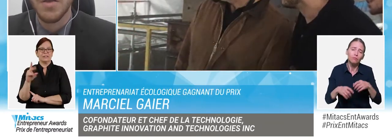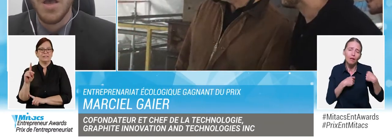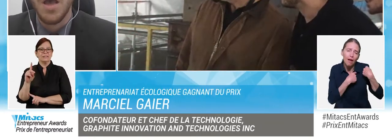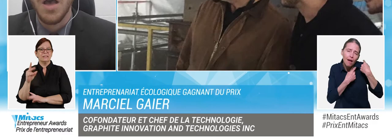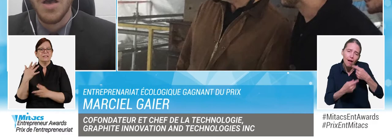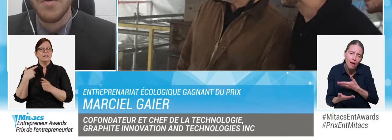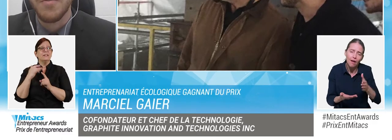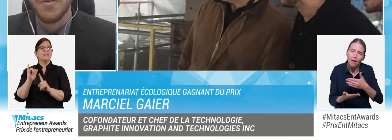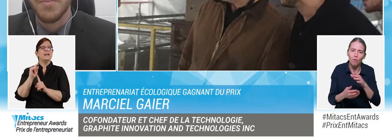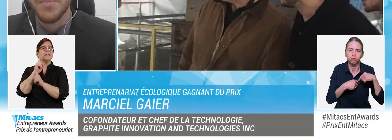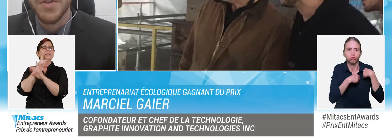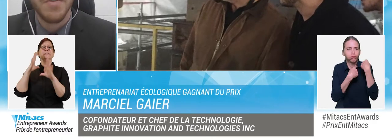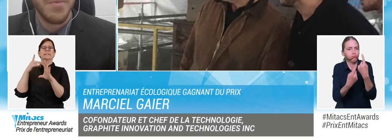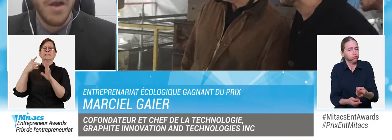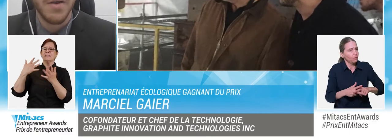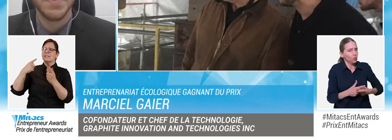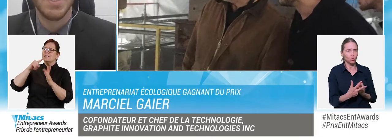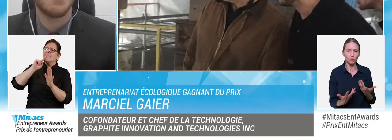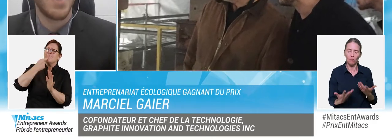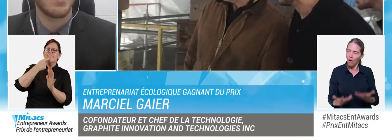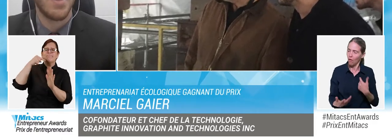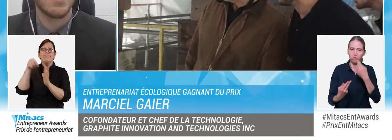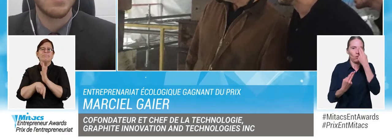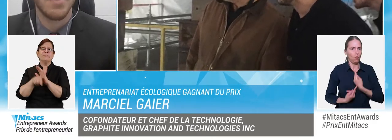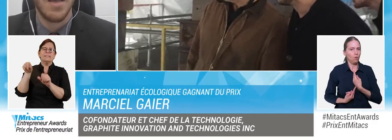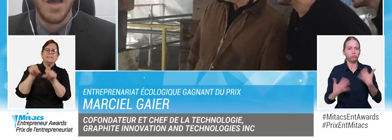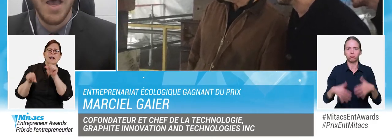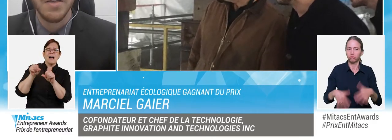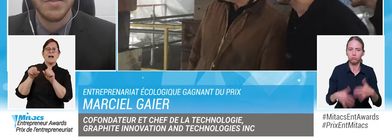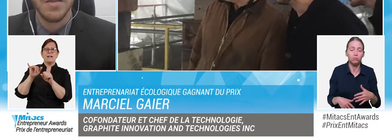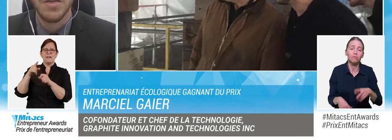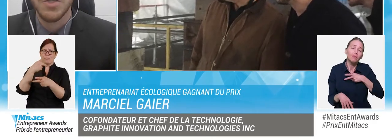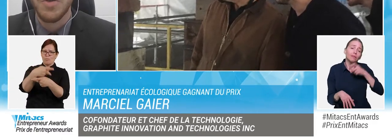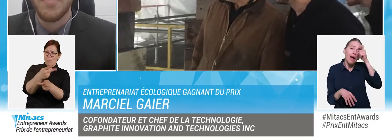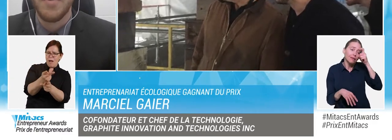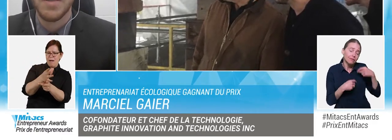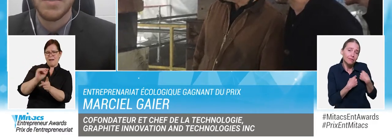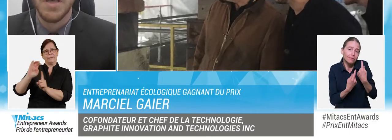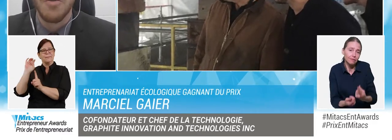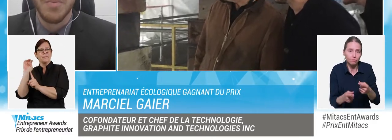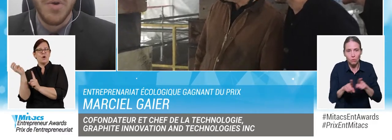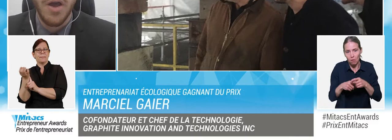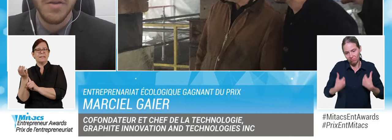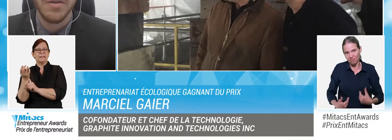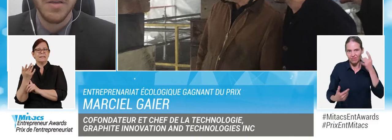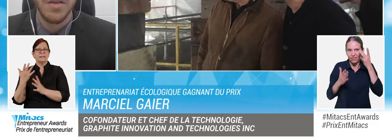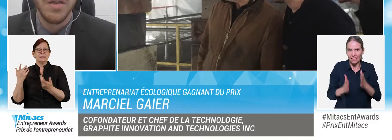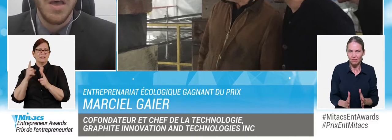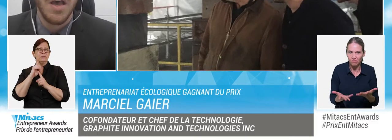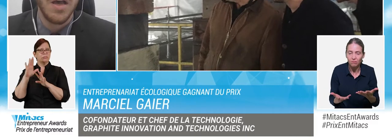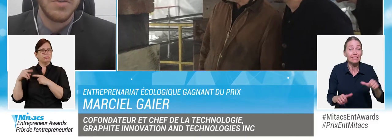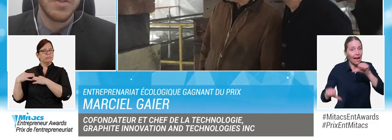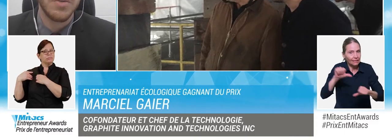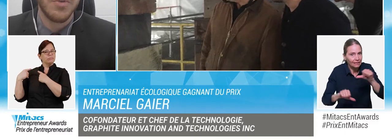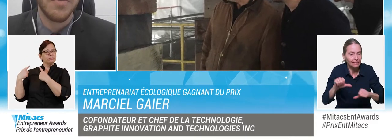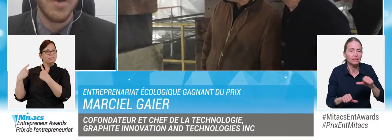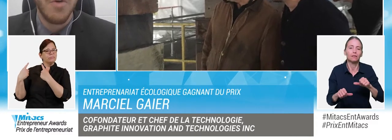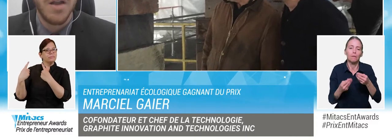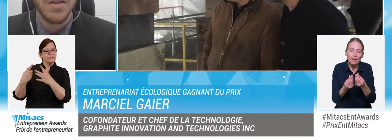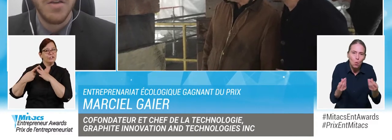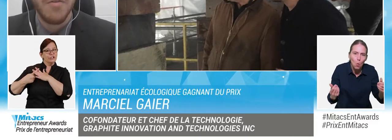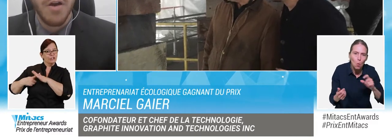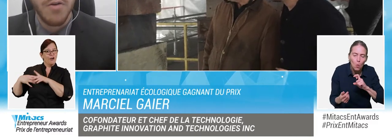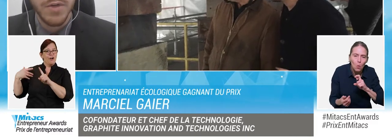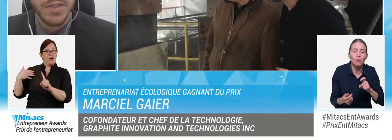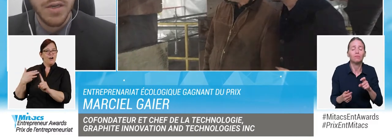support from different programs that Mitacs has to advance our product, to improve